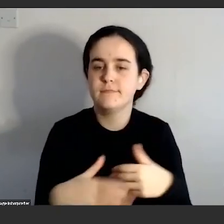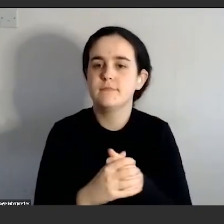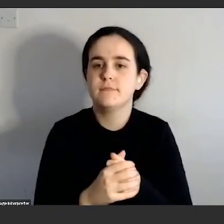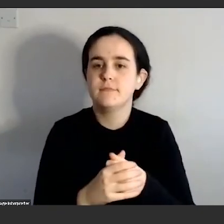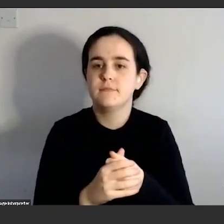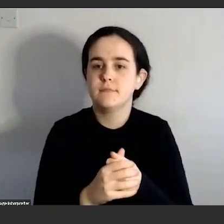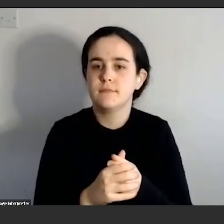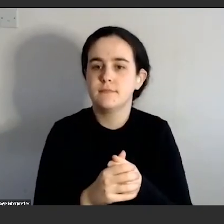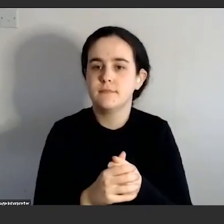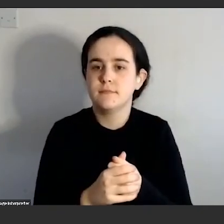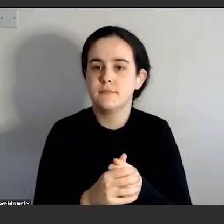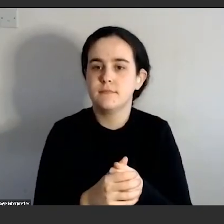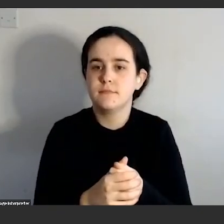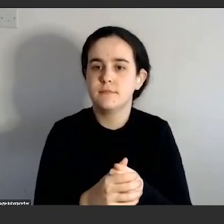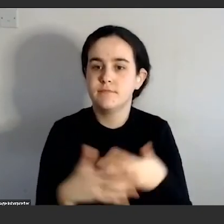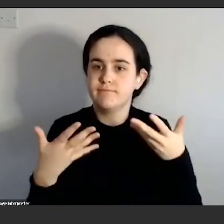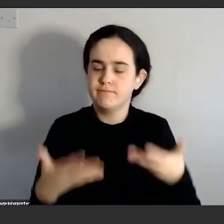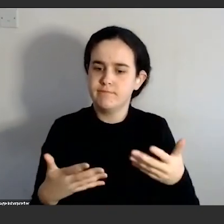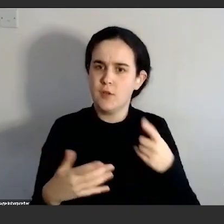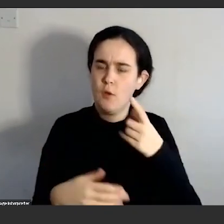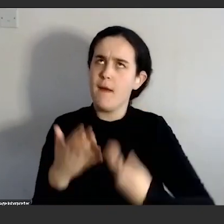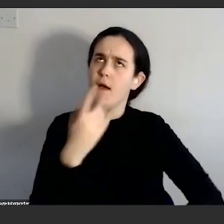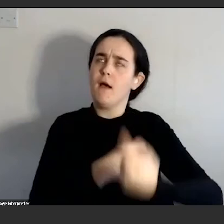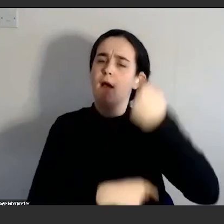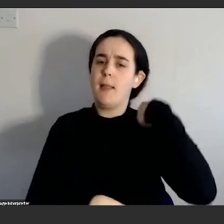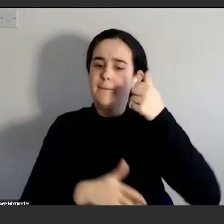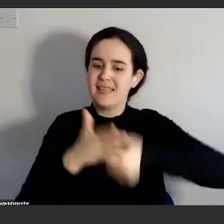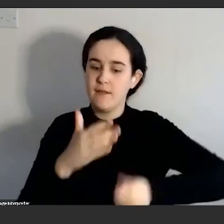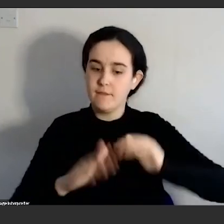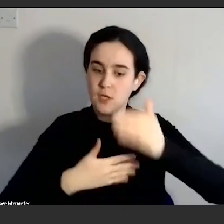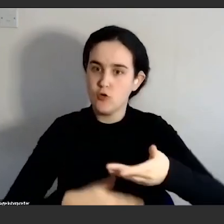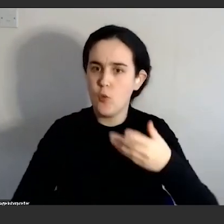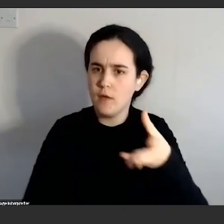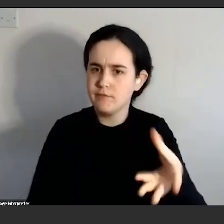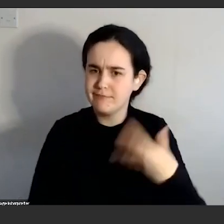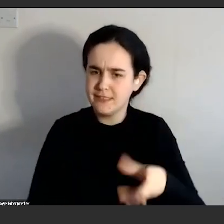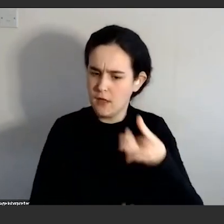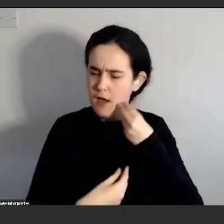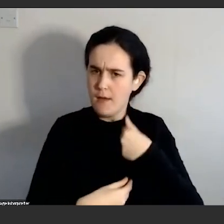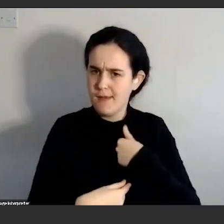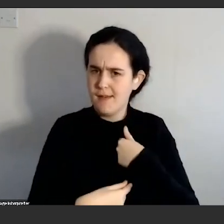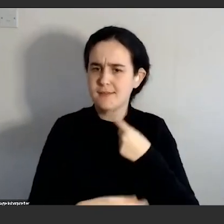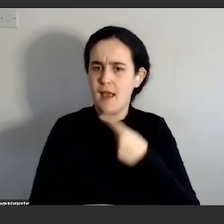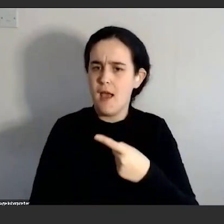this is her story. A film with Linda Rosbell and their baby girl Valerie.